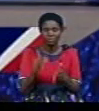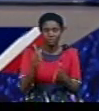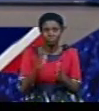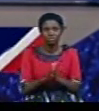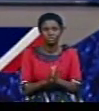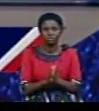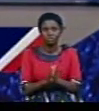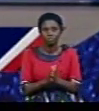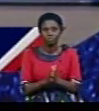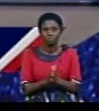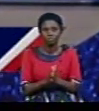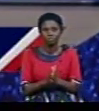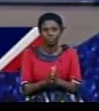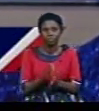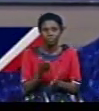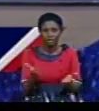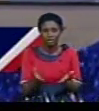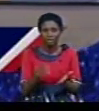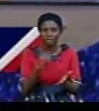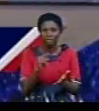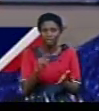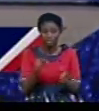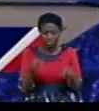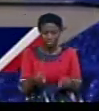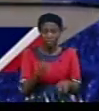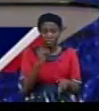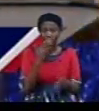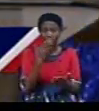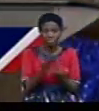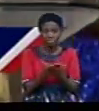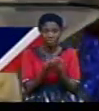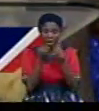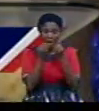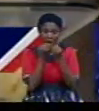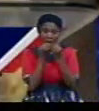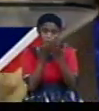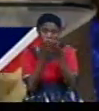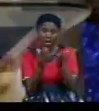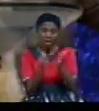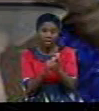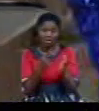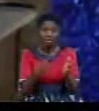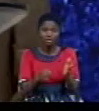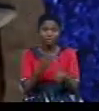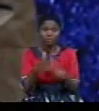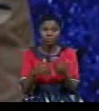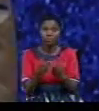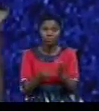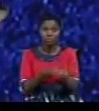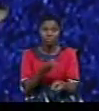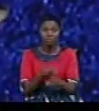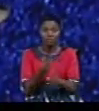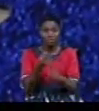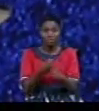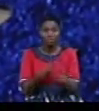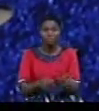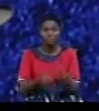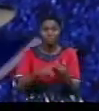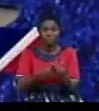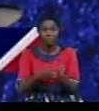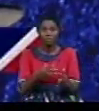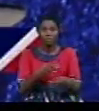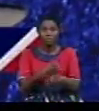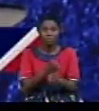here is good news the good news that the whole world from the beginning of creation to that time